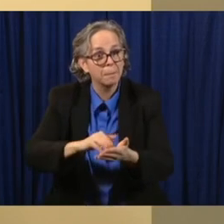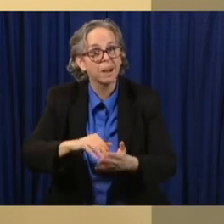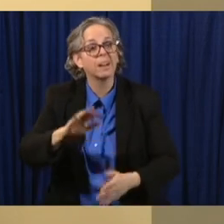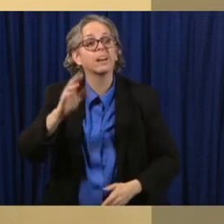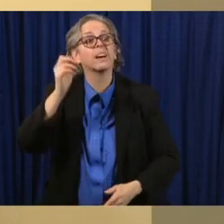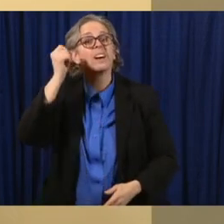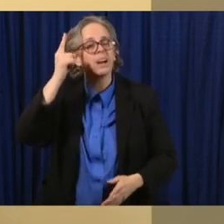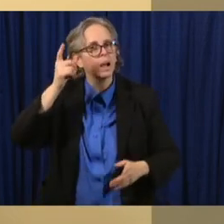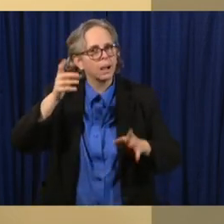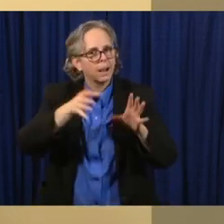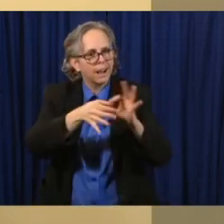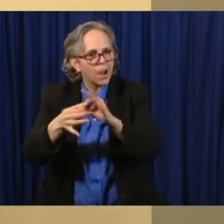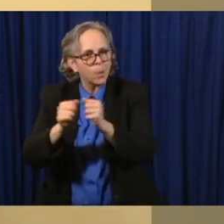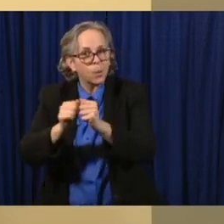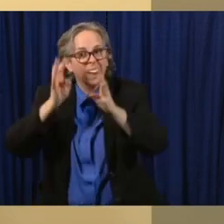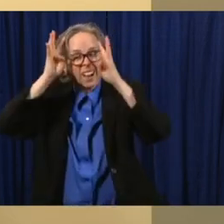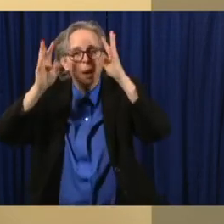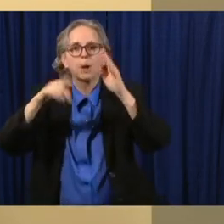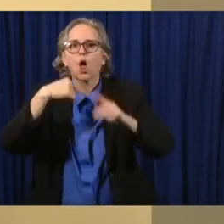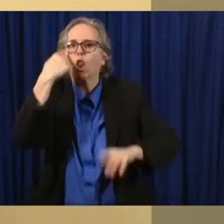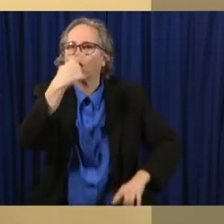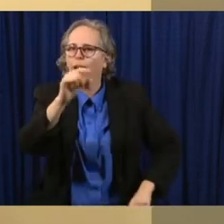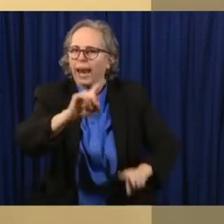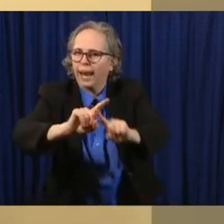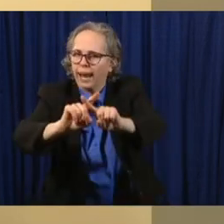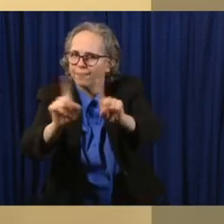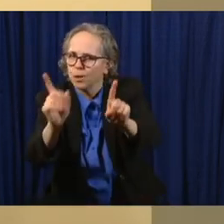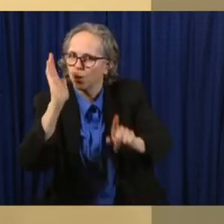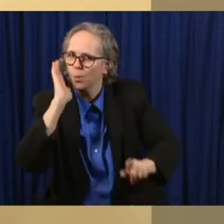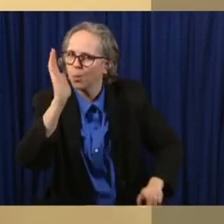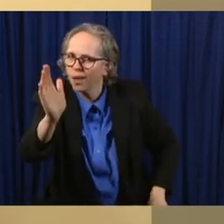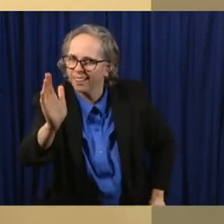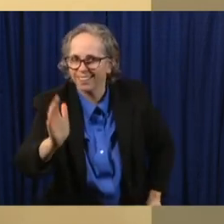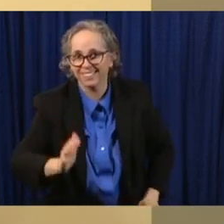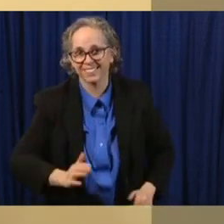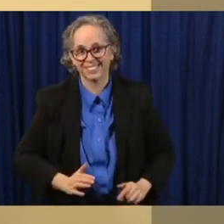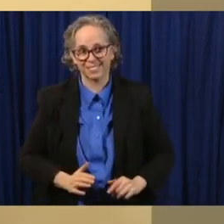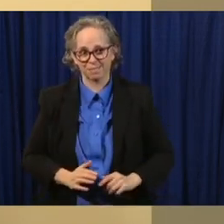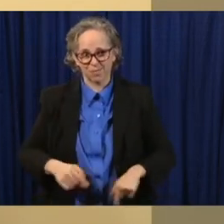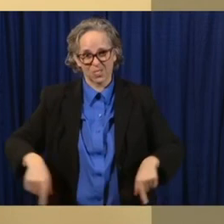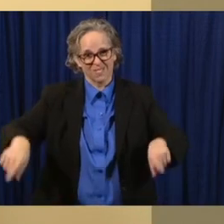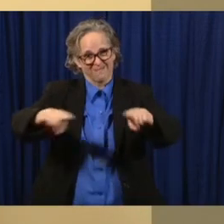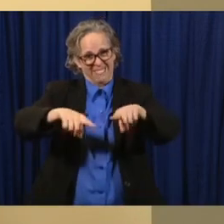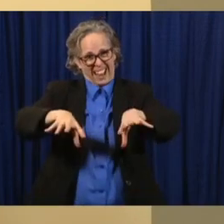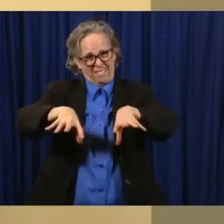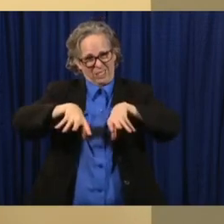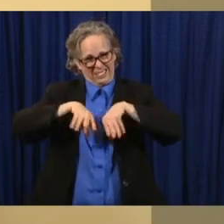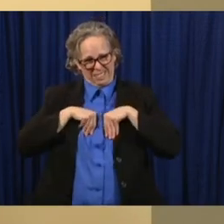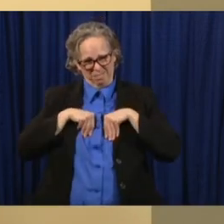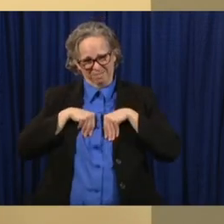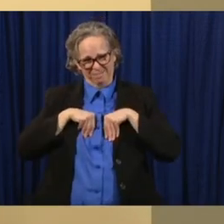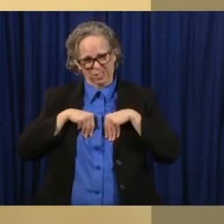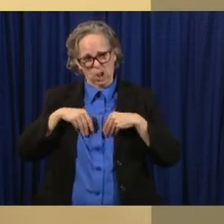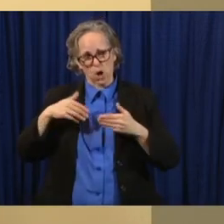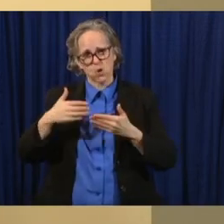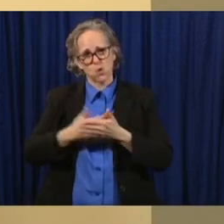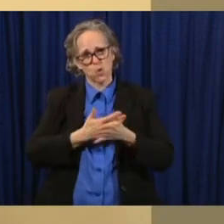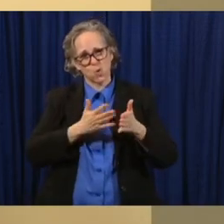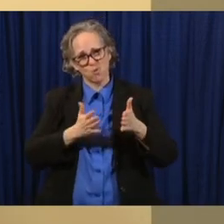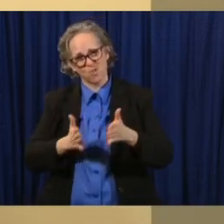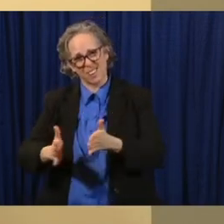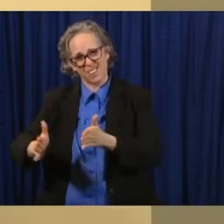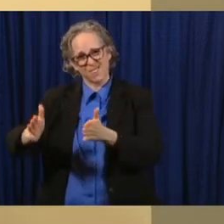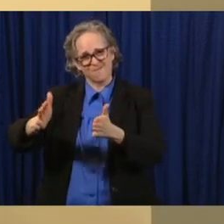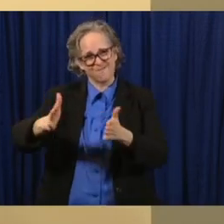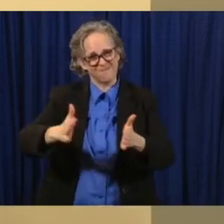bit in us to kind of see that it is a new road. And that is part of the journey that we'll